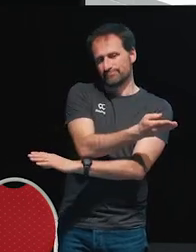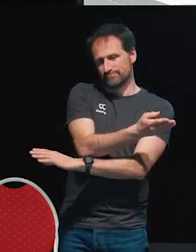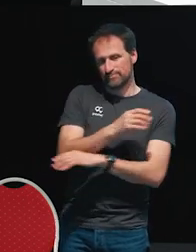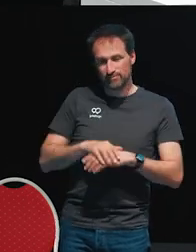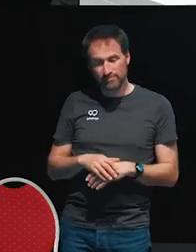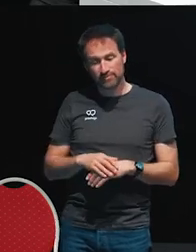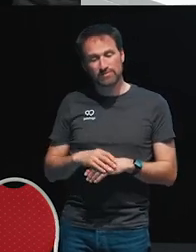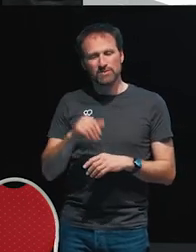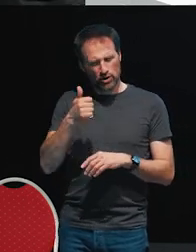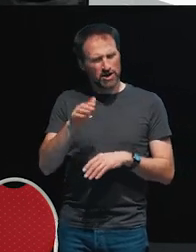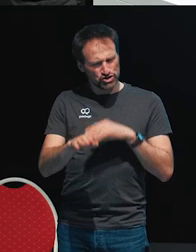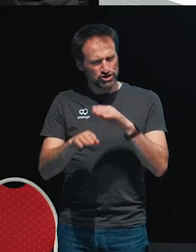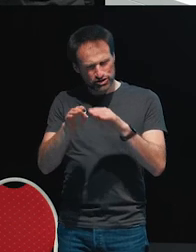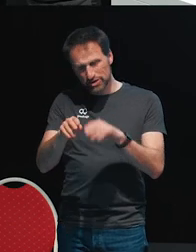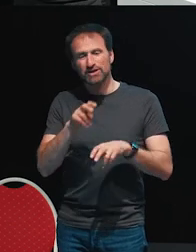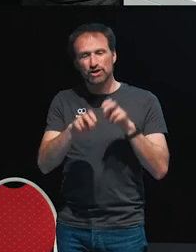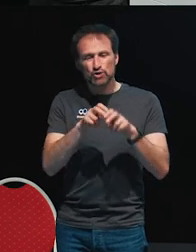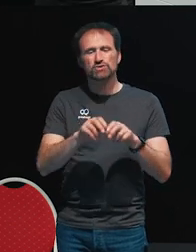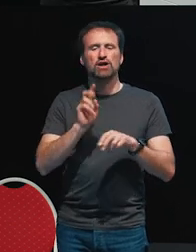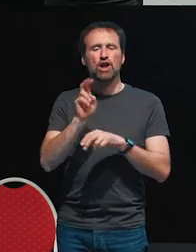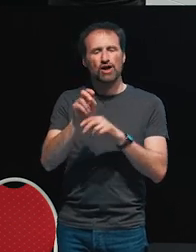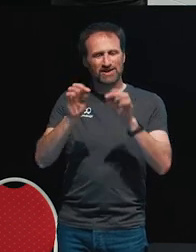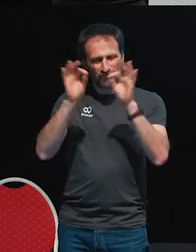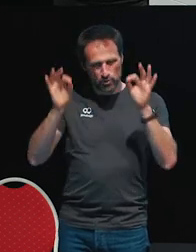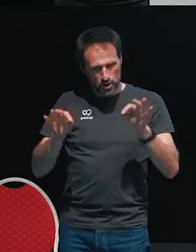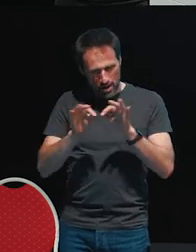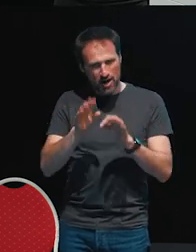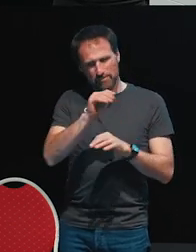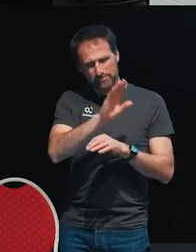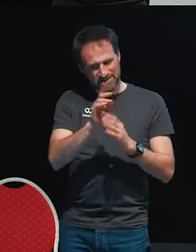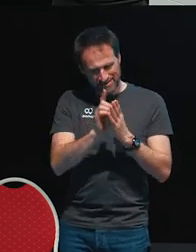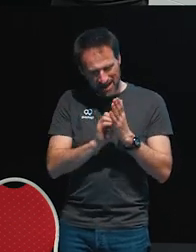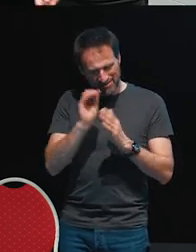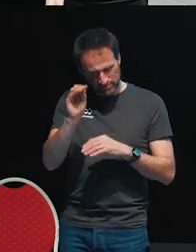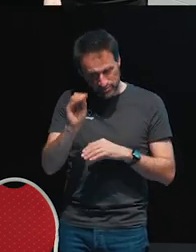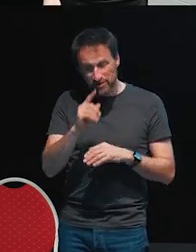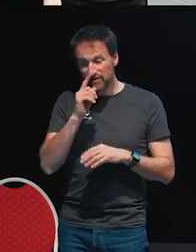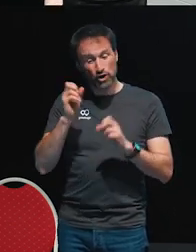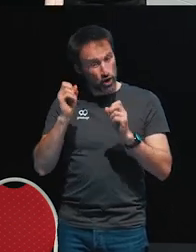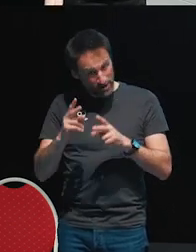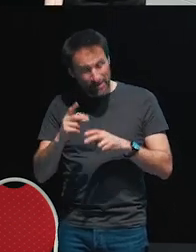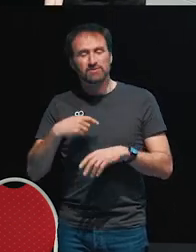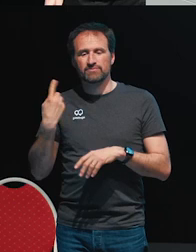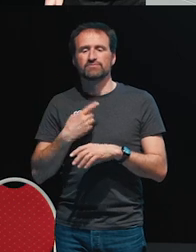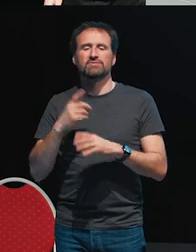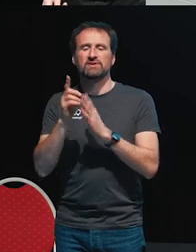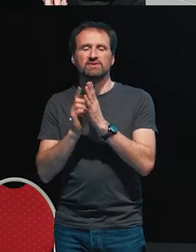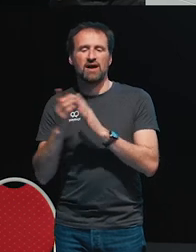Step by step again, the user fills in the login form, we pass that data. If it's okay, we get data back.